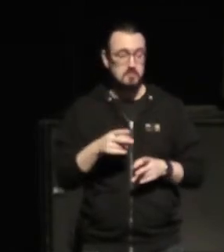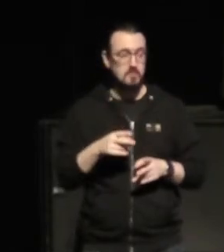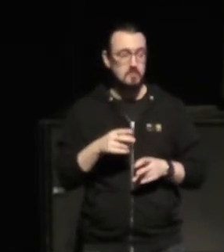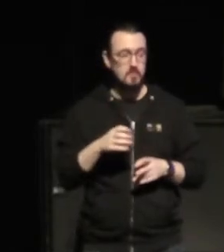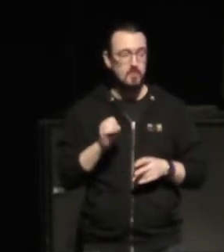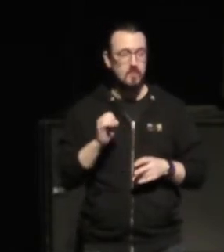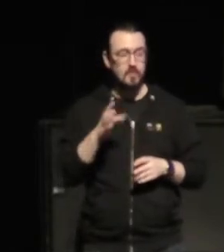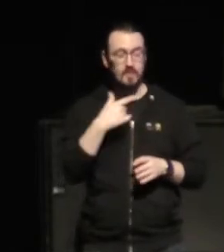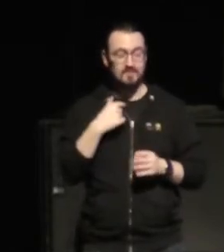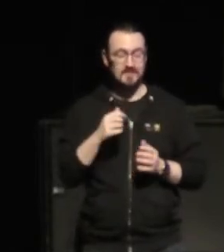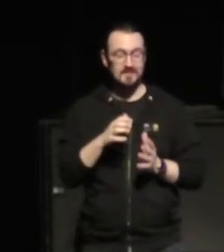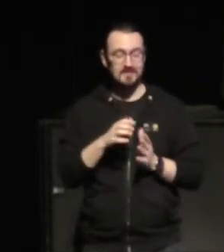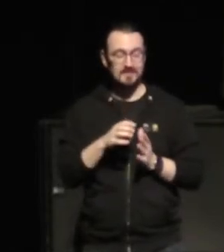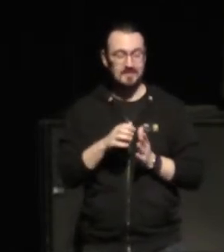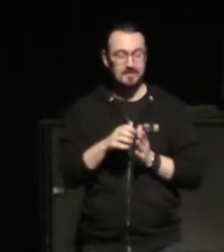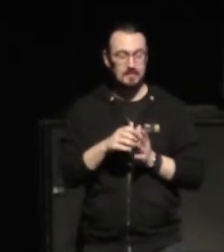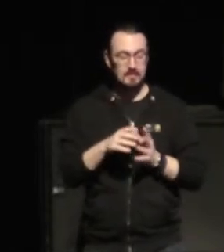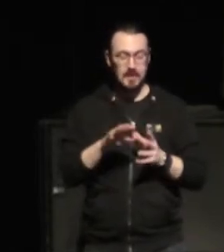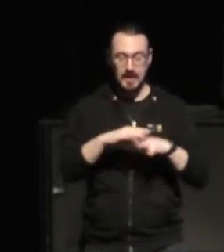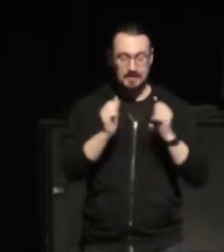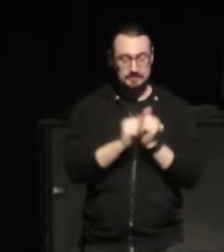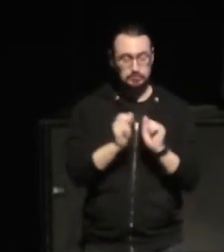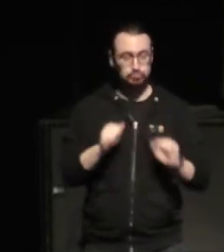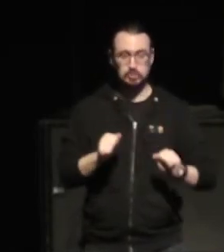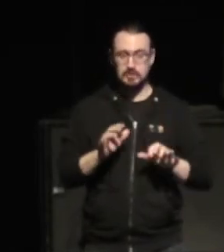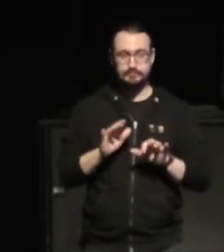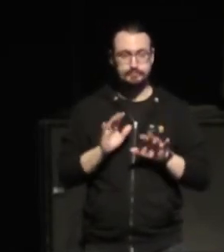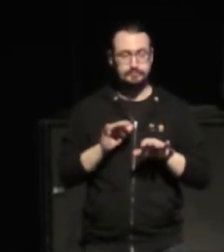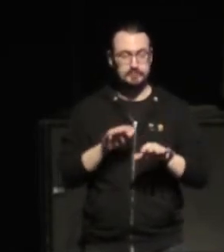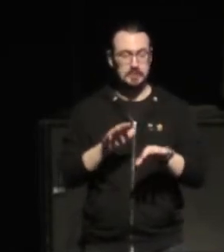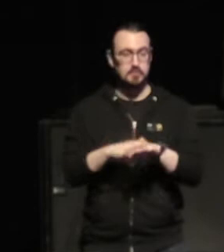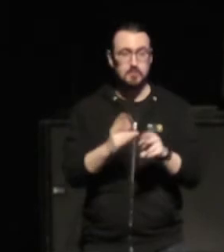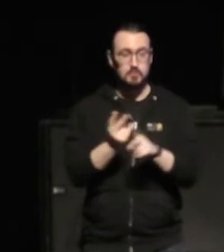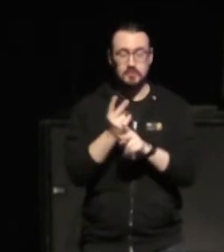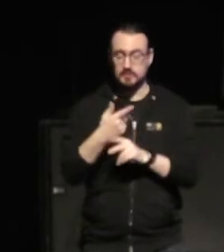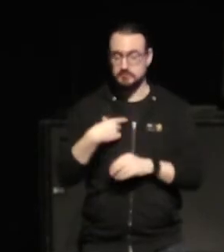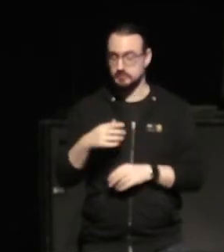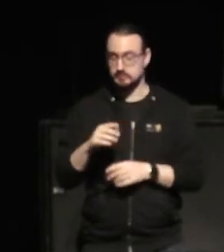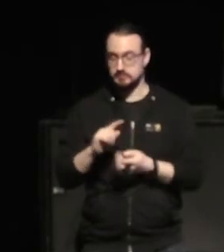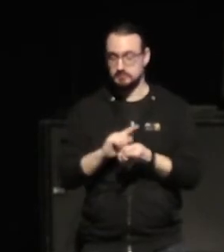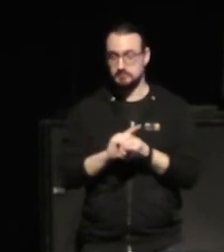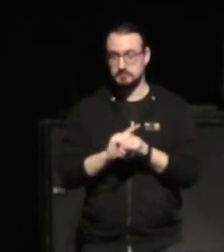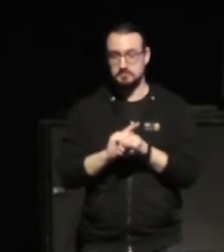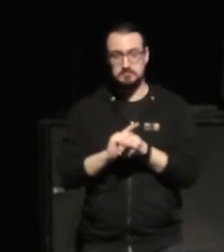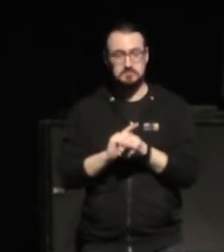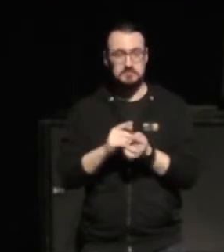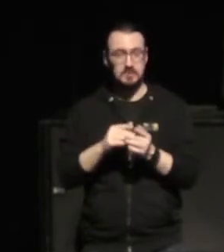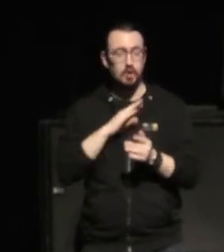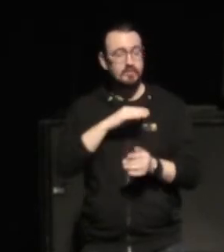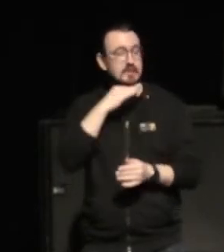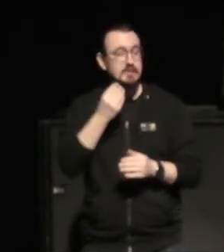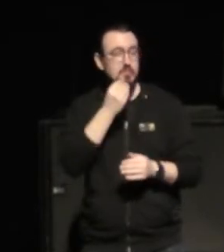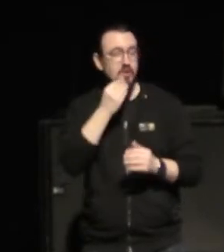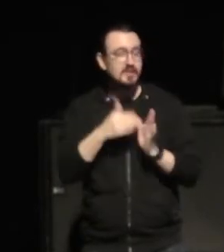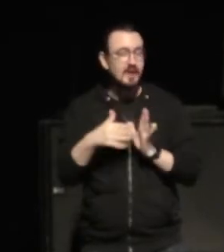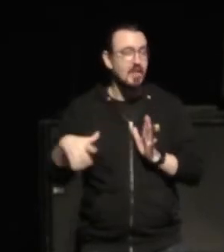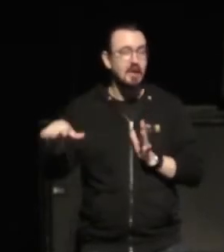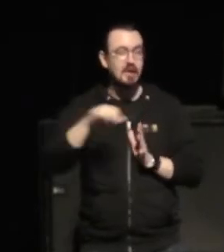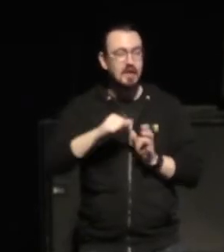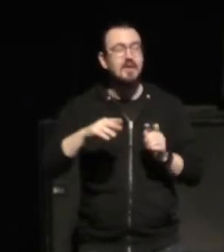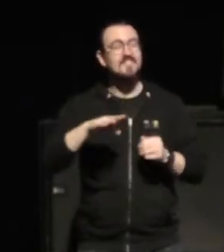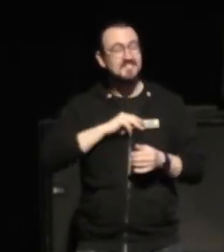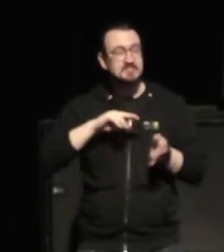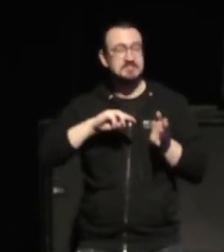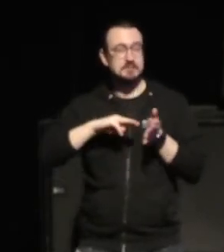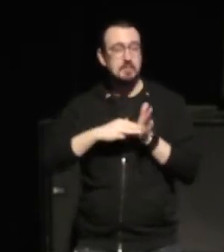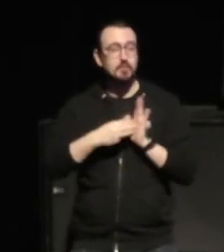if we counted on it, everything would be sum zero. We would have enough food for everyone. And there are